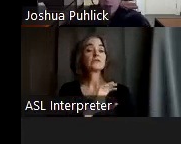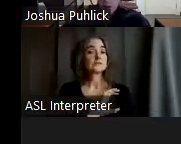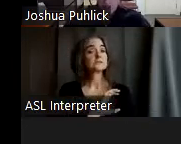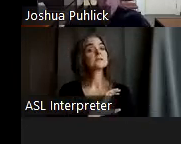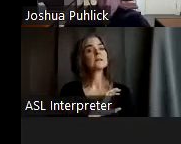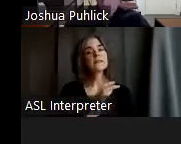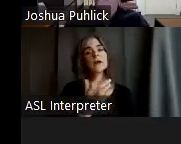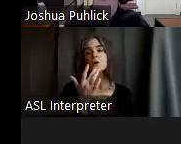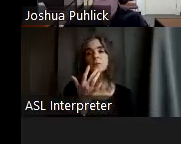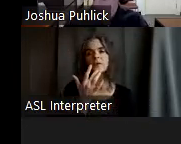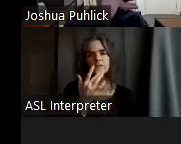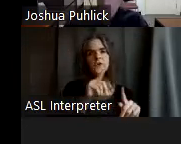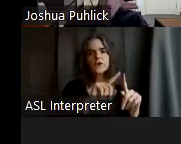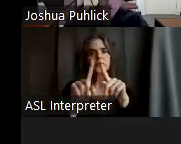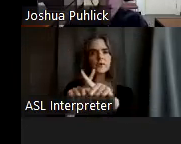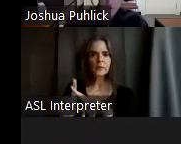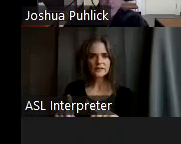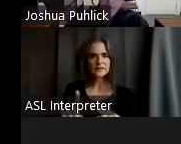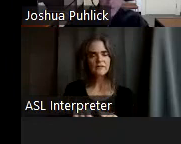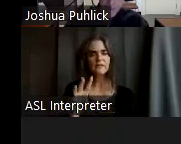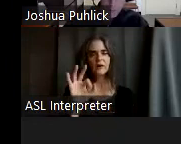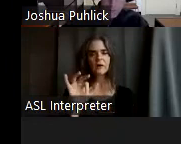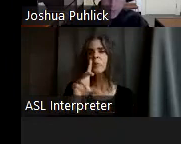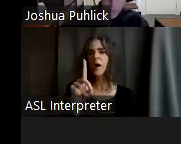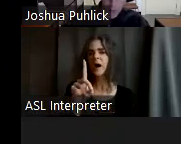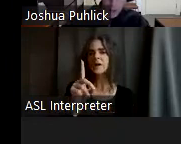preferred by numerous wildlife species.